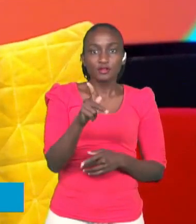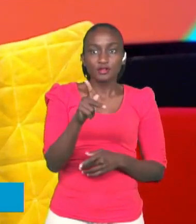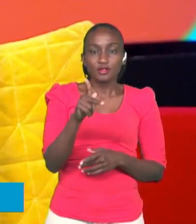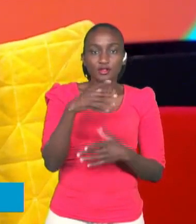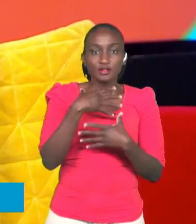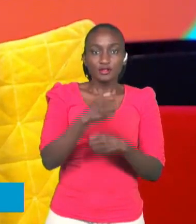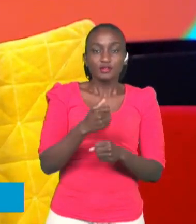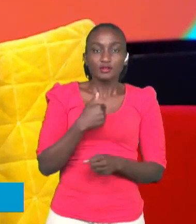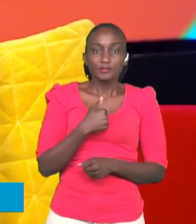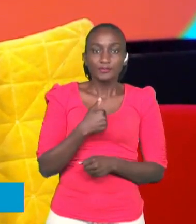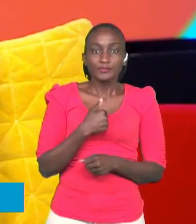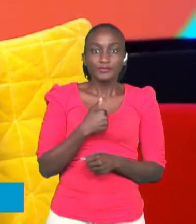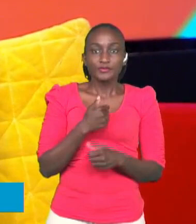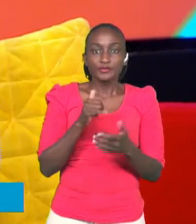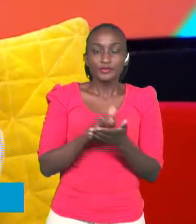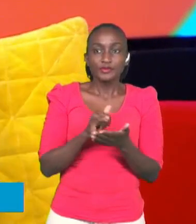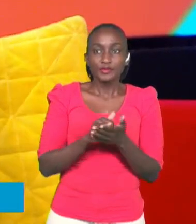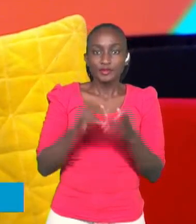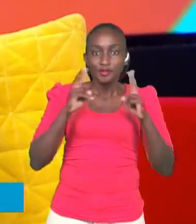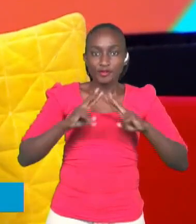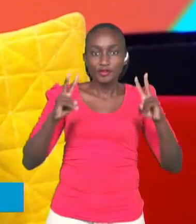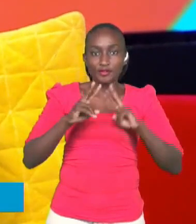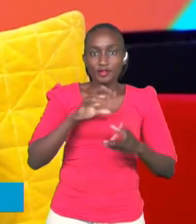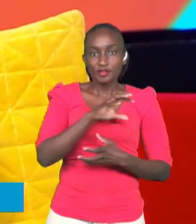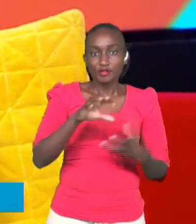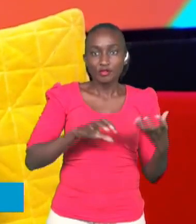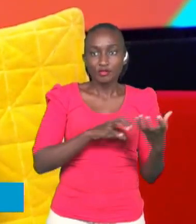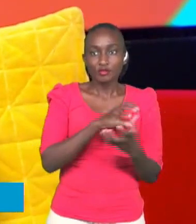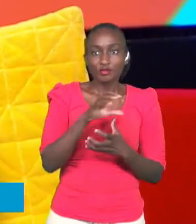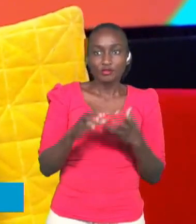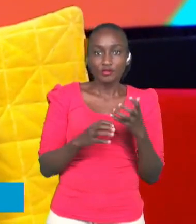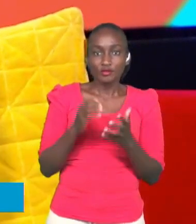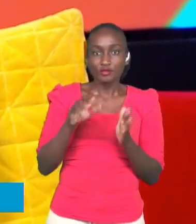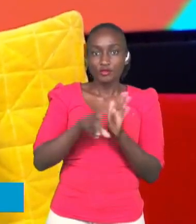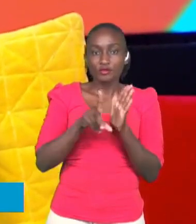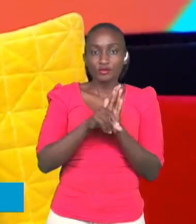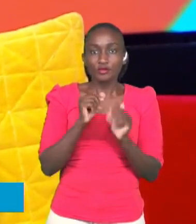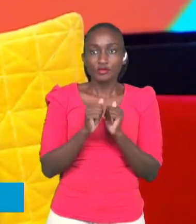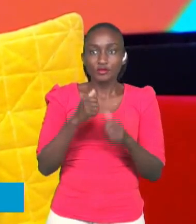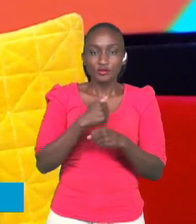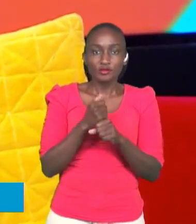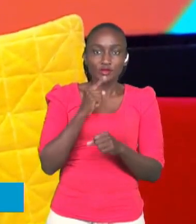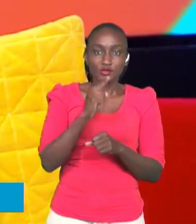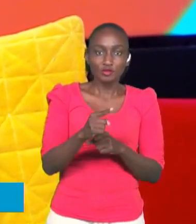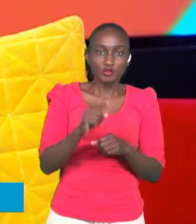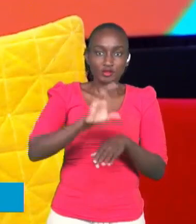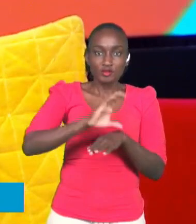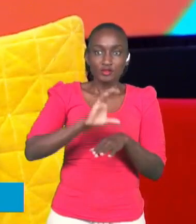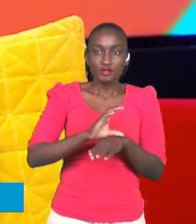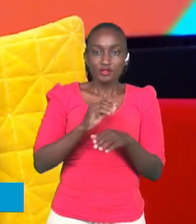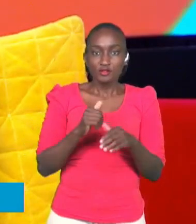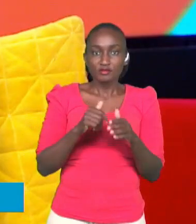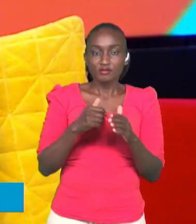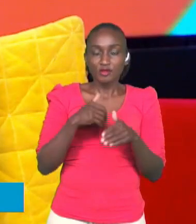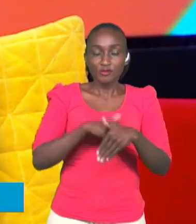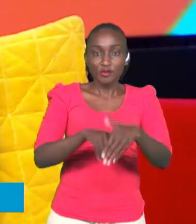trust me, it is a very kind of a mind-boggling measures that have to make sure the churches are streamlined. In studio,